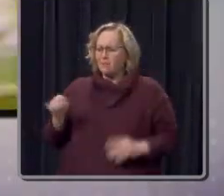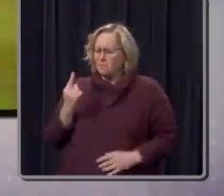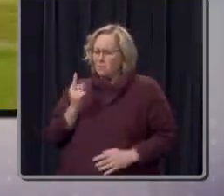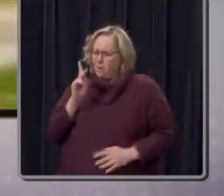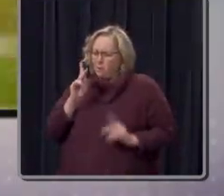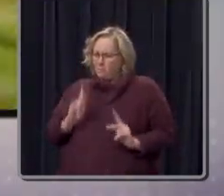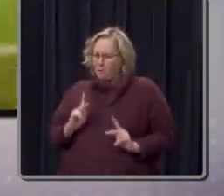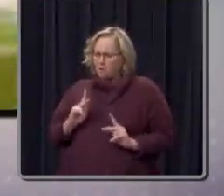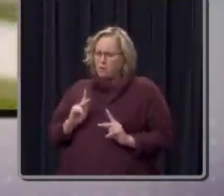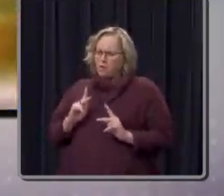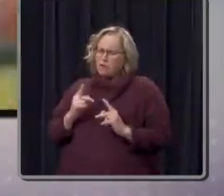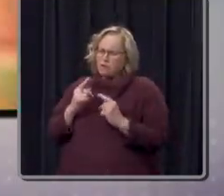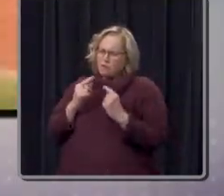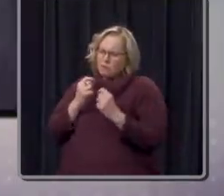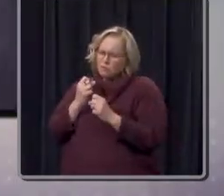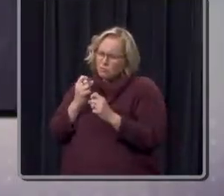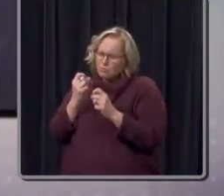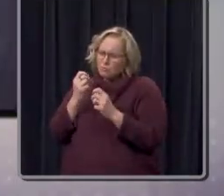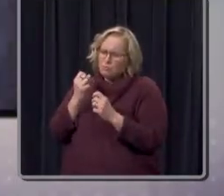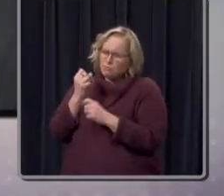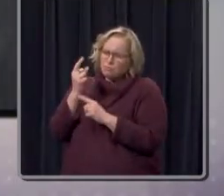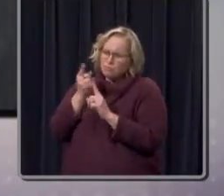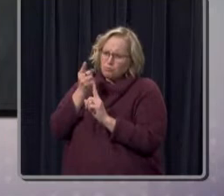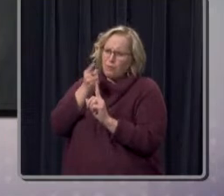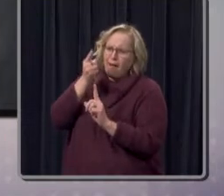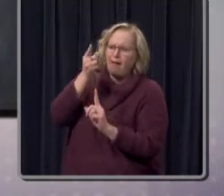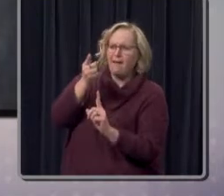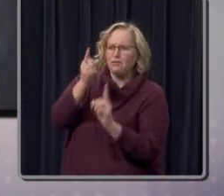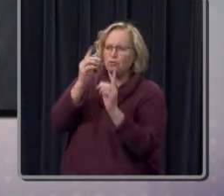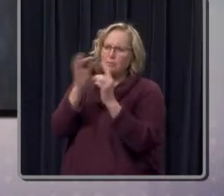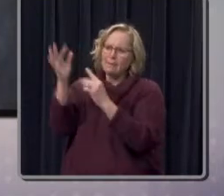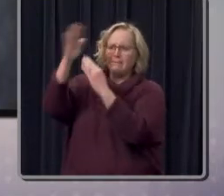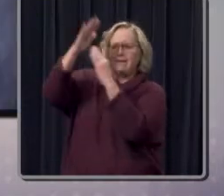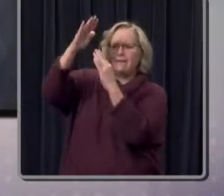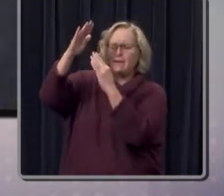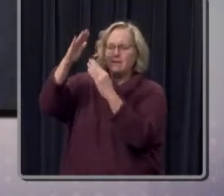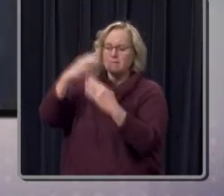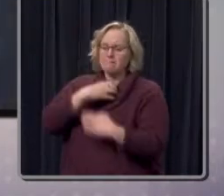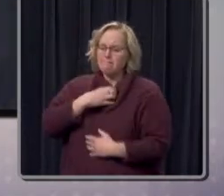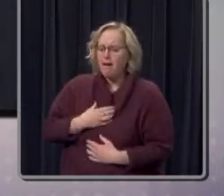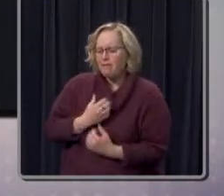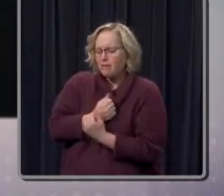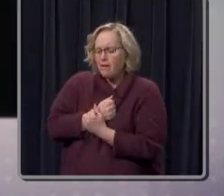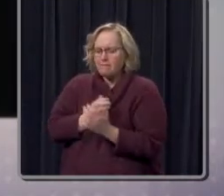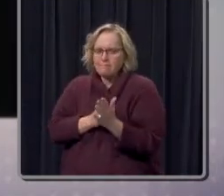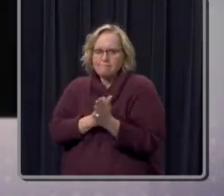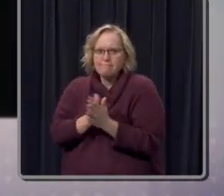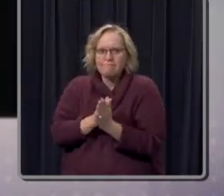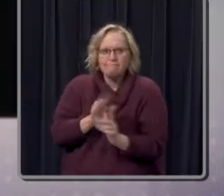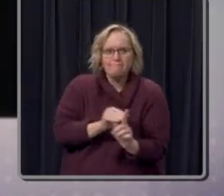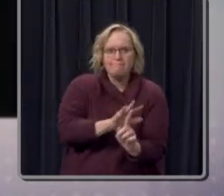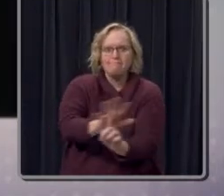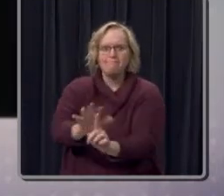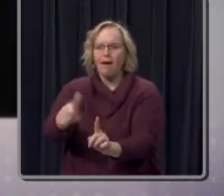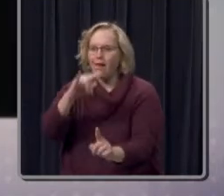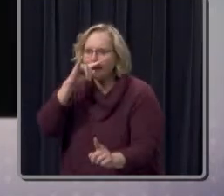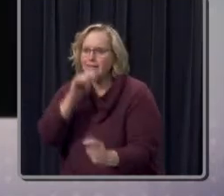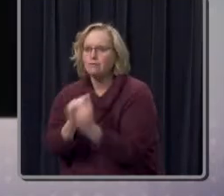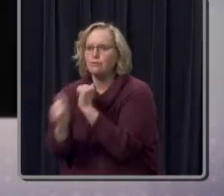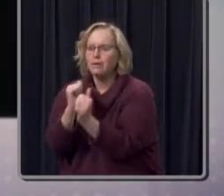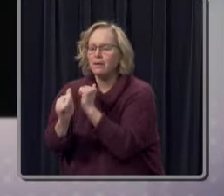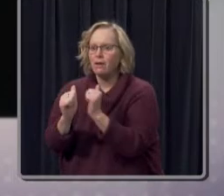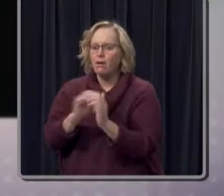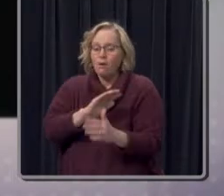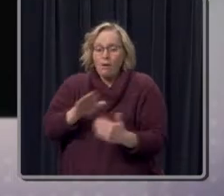who strives to be elite, but their passion and love motivates kids around the world to compete. All of these